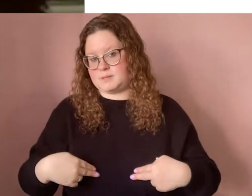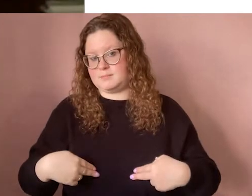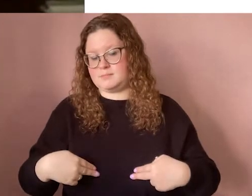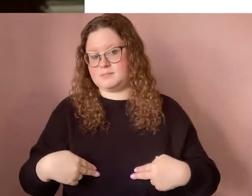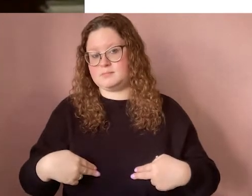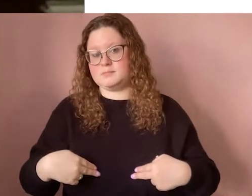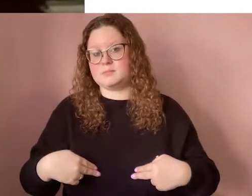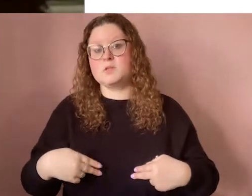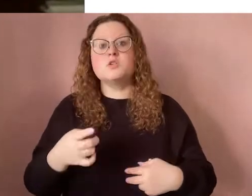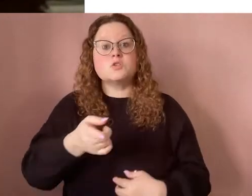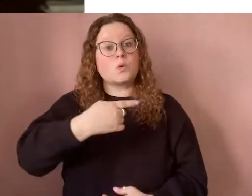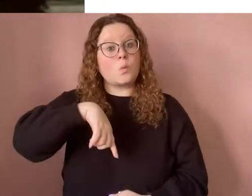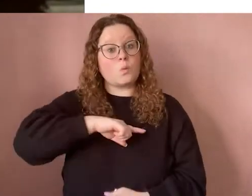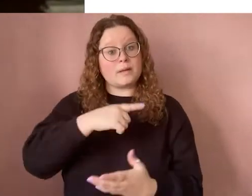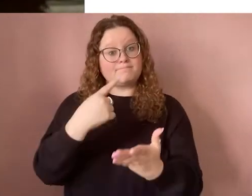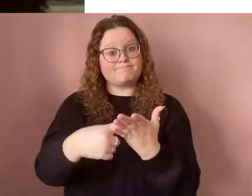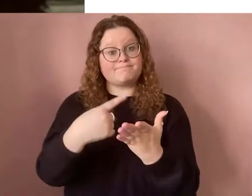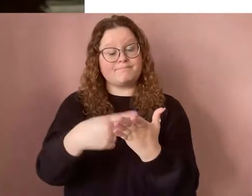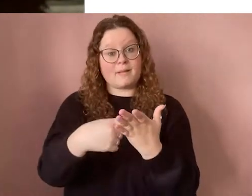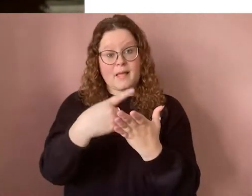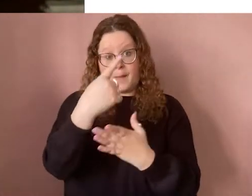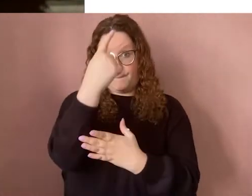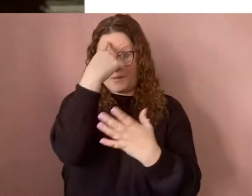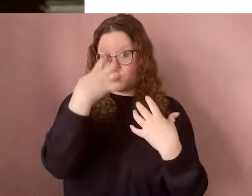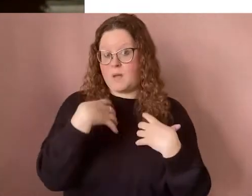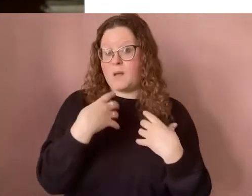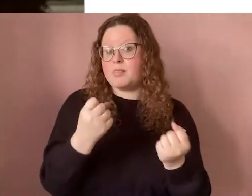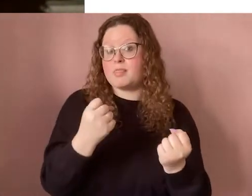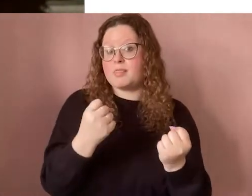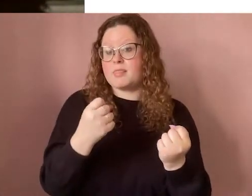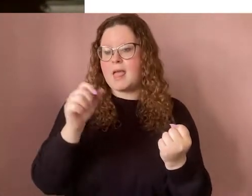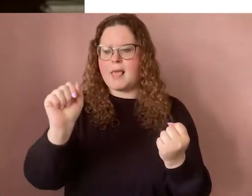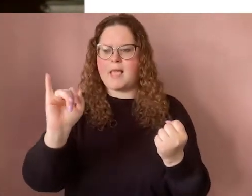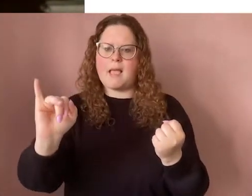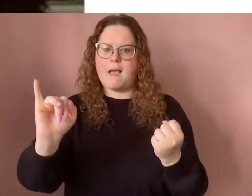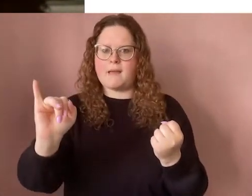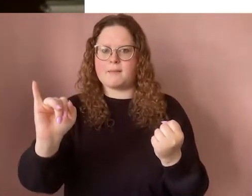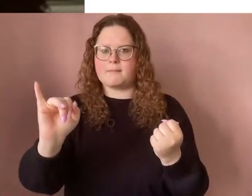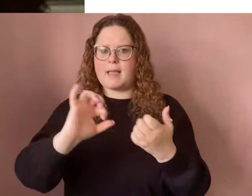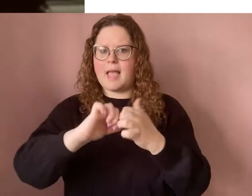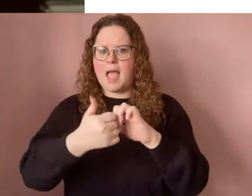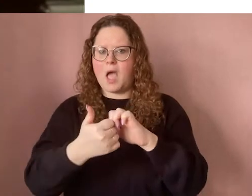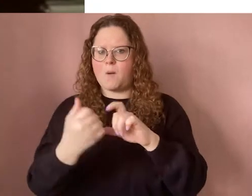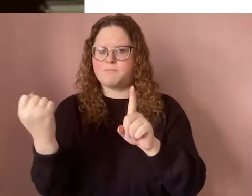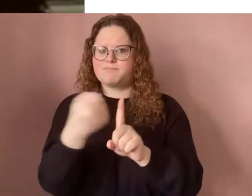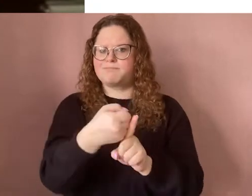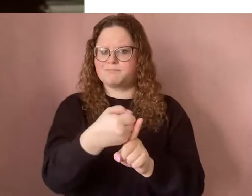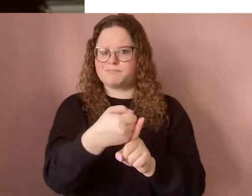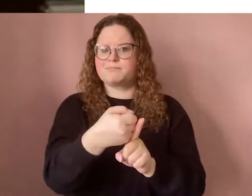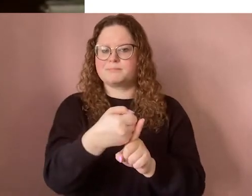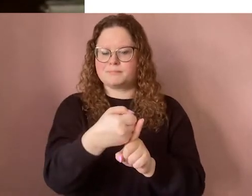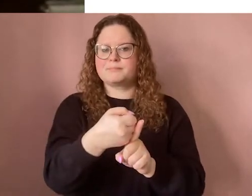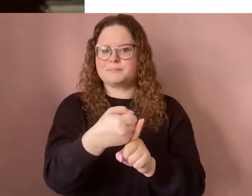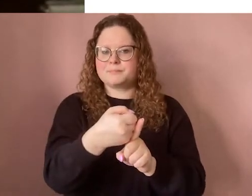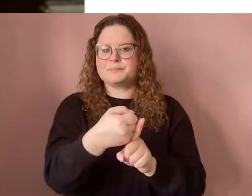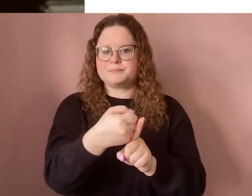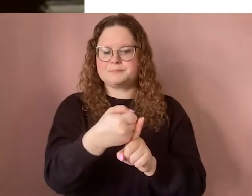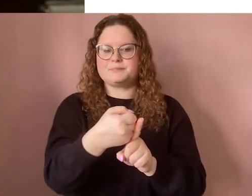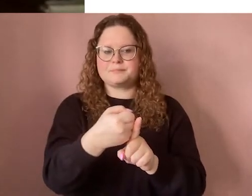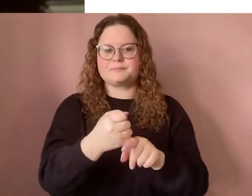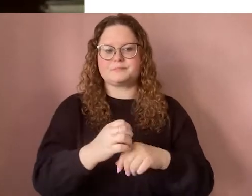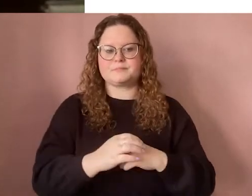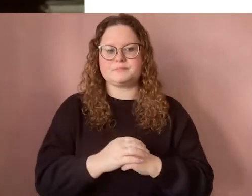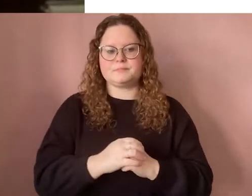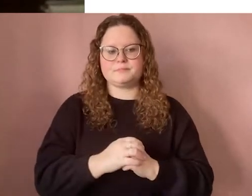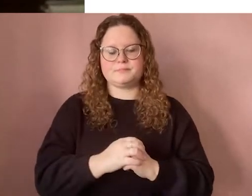around mental health in the era of artificial intelligence. And it had a question posed at